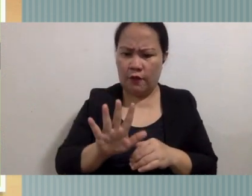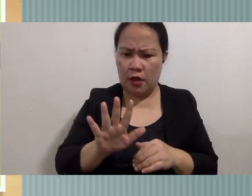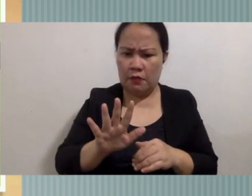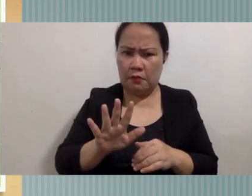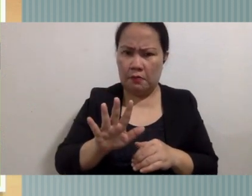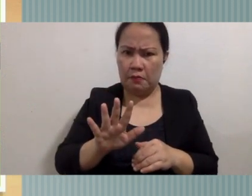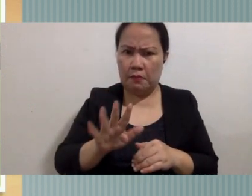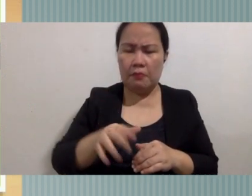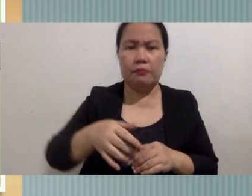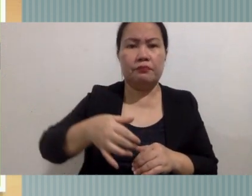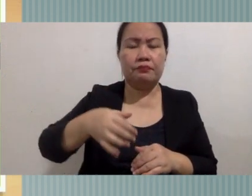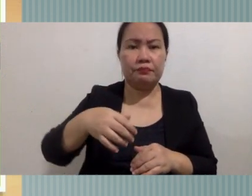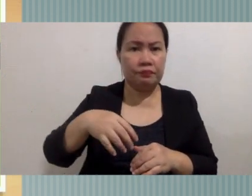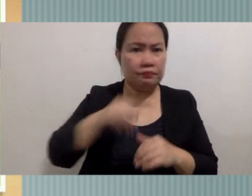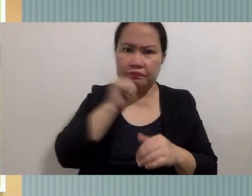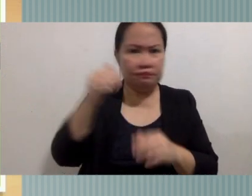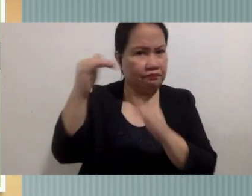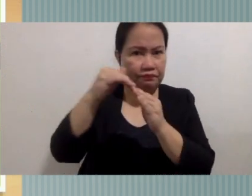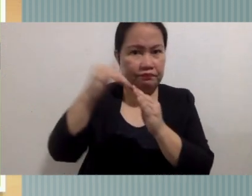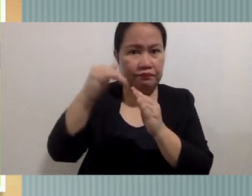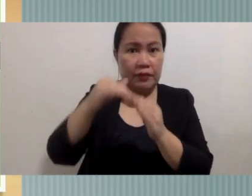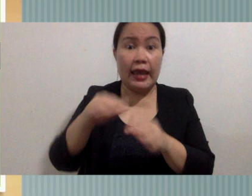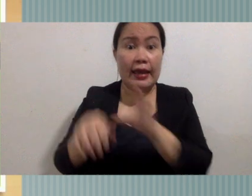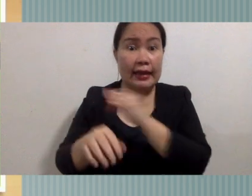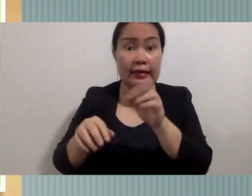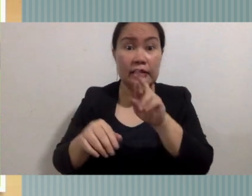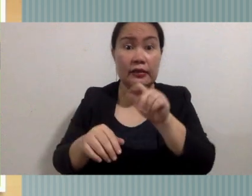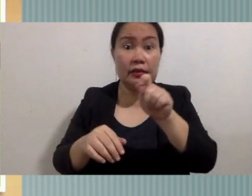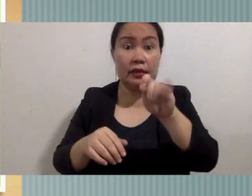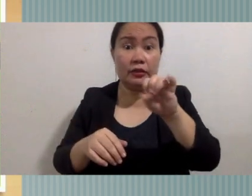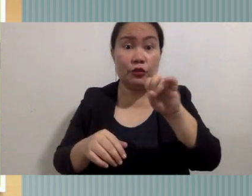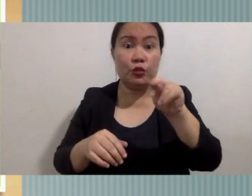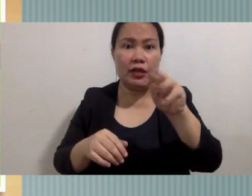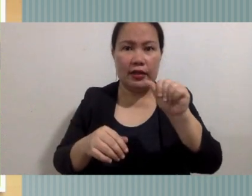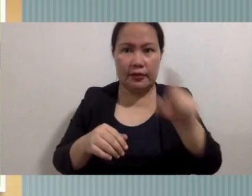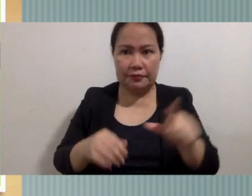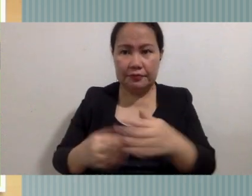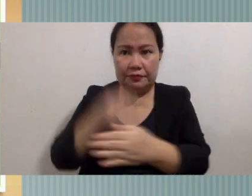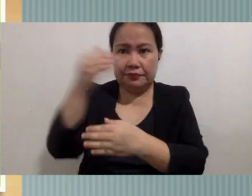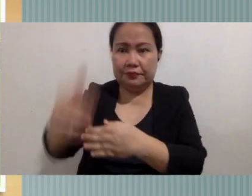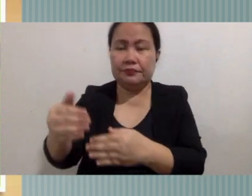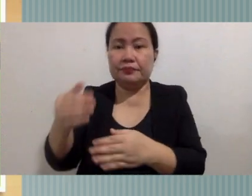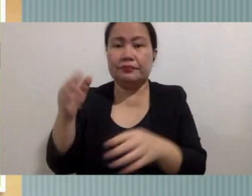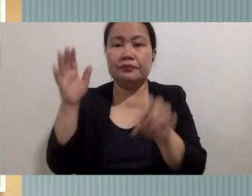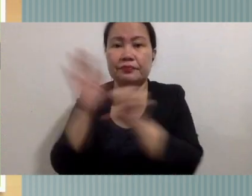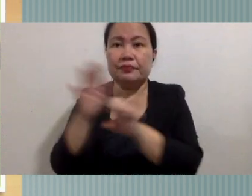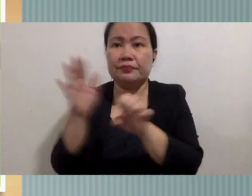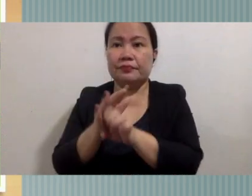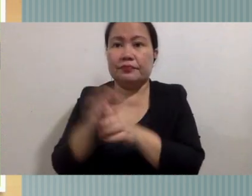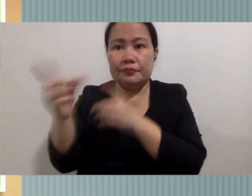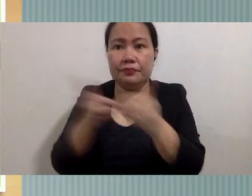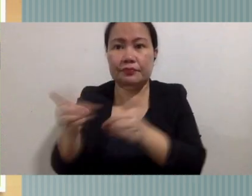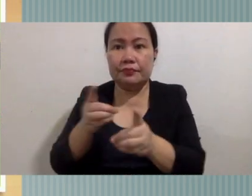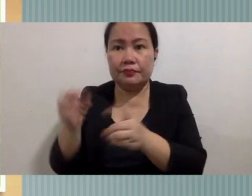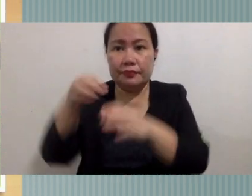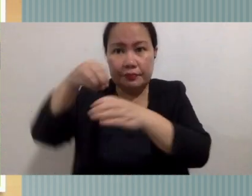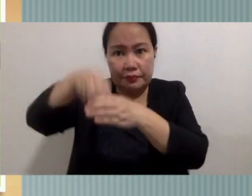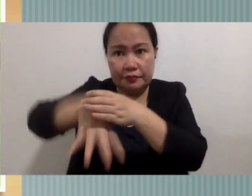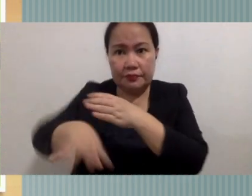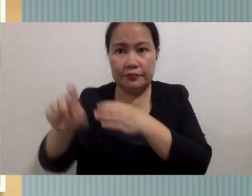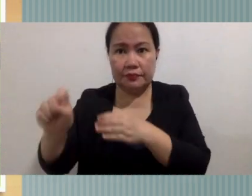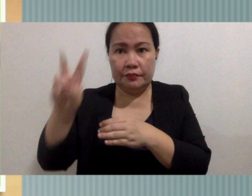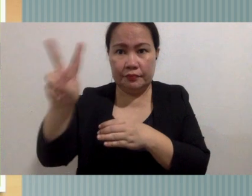they are rational numbers. Next. So describe the roots of x squared